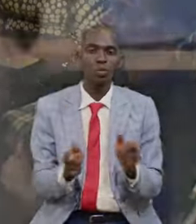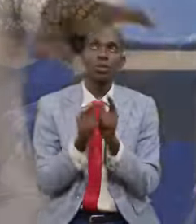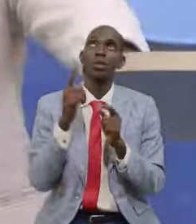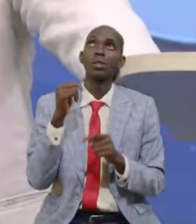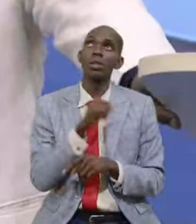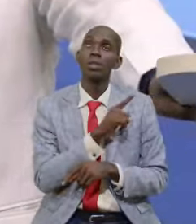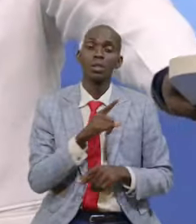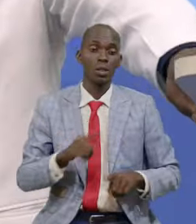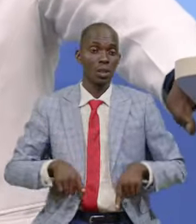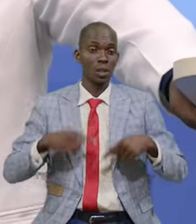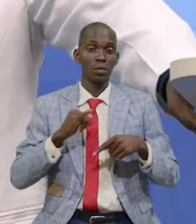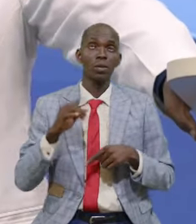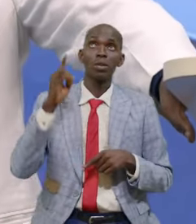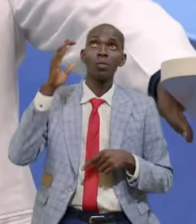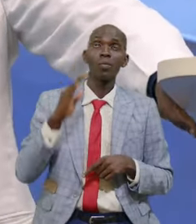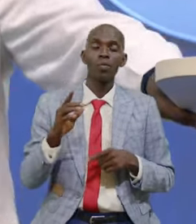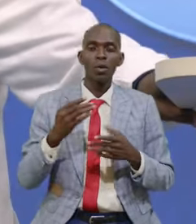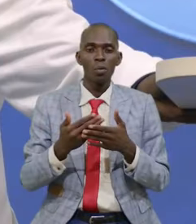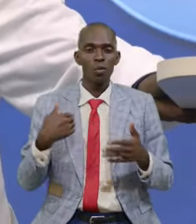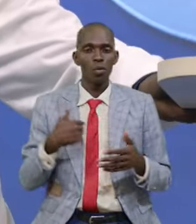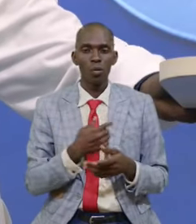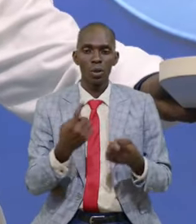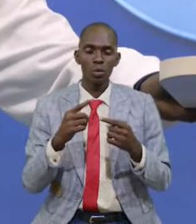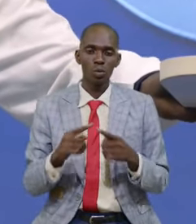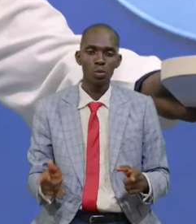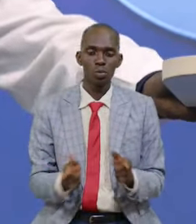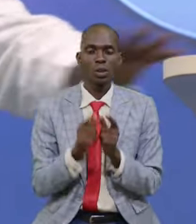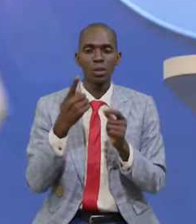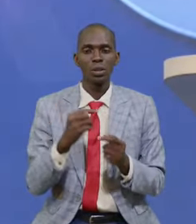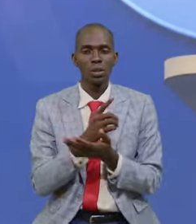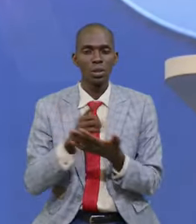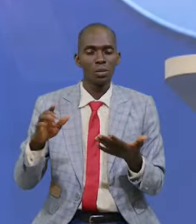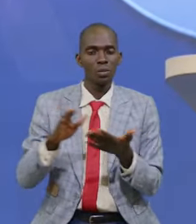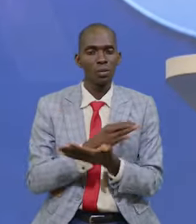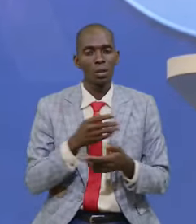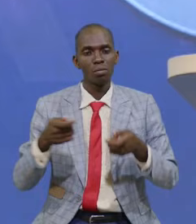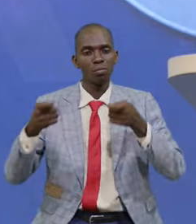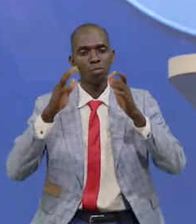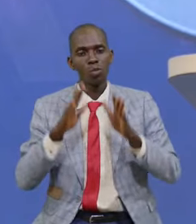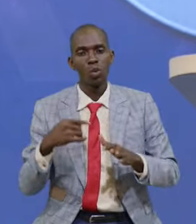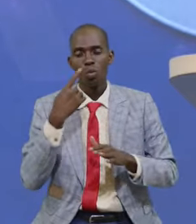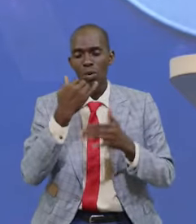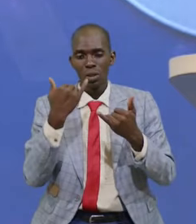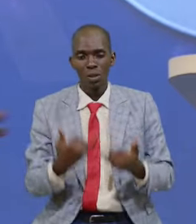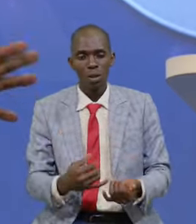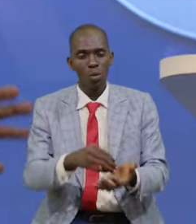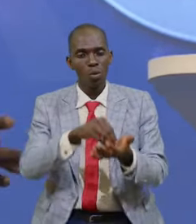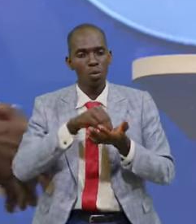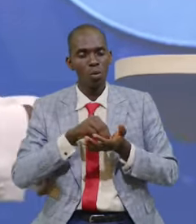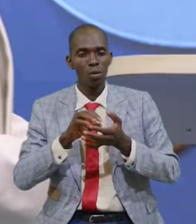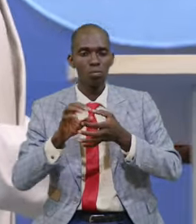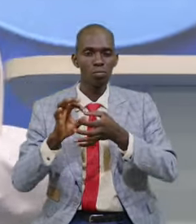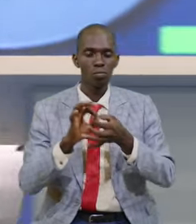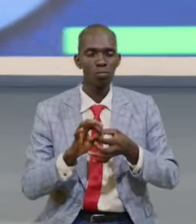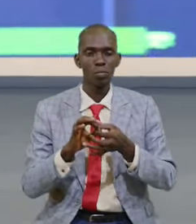the divine ruler who now has ownership of our lives, who now